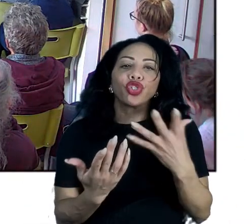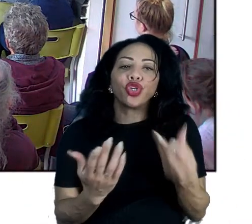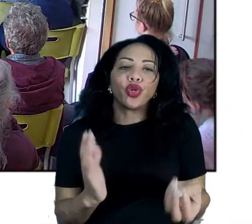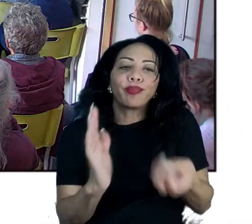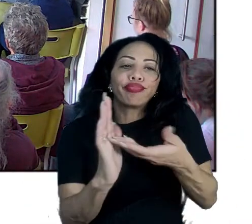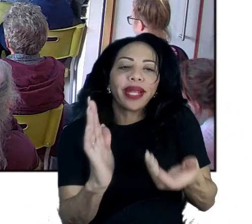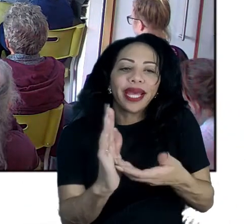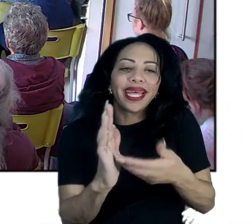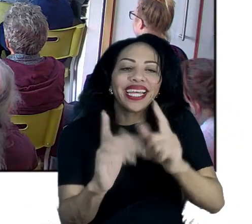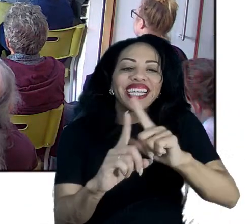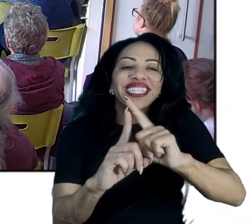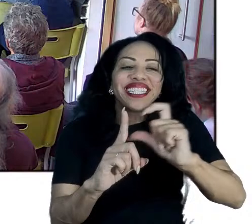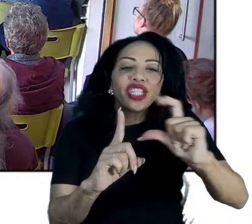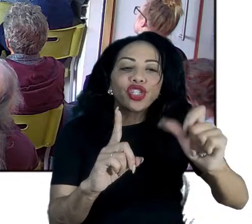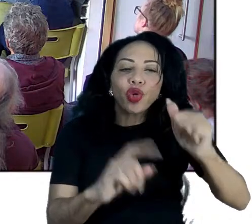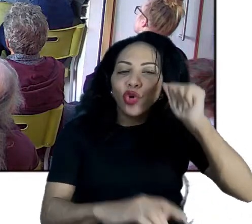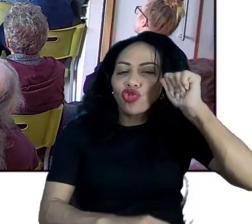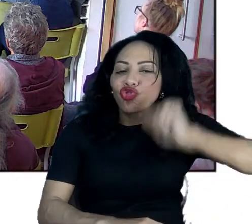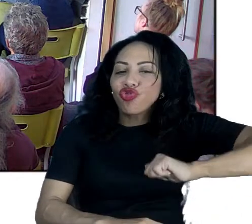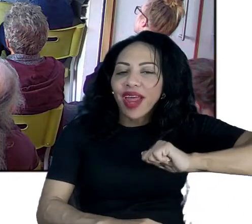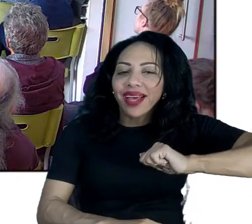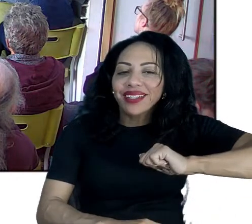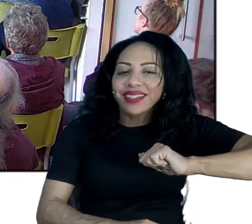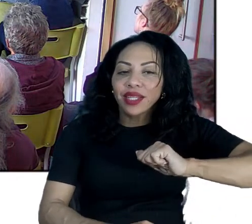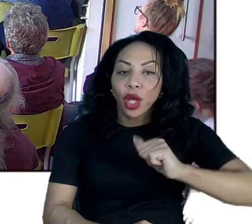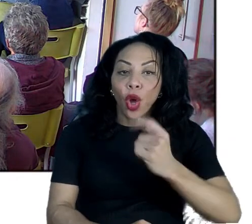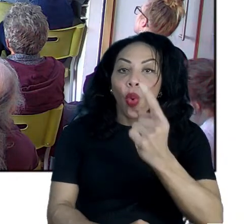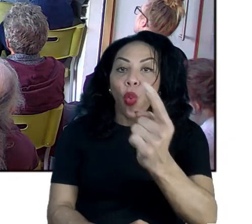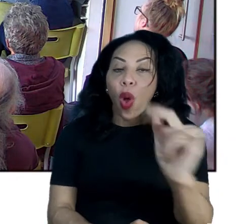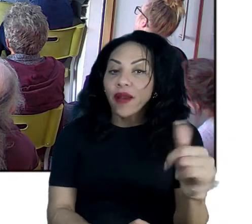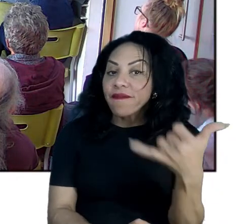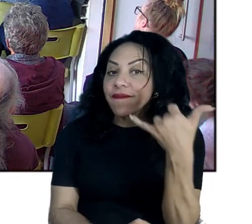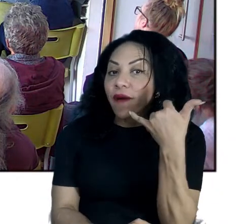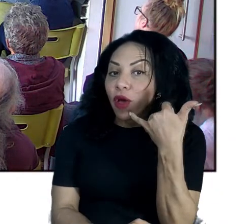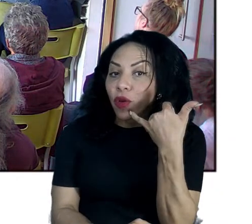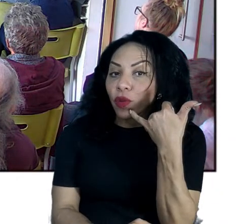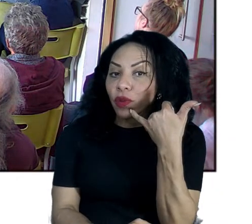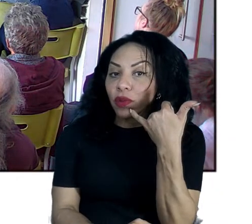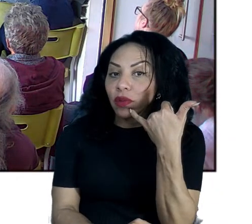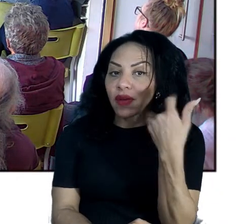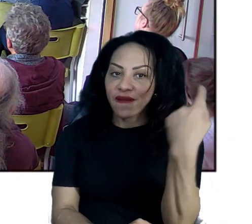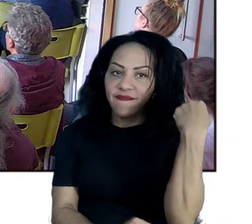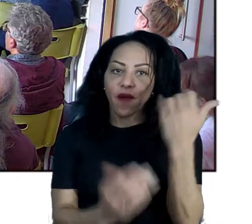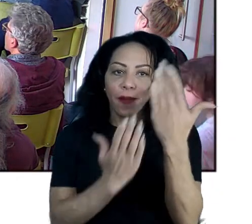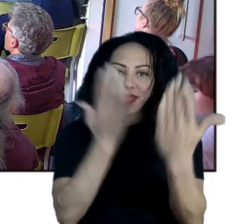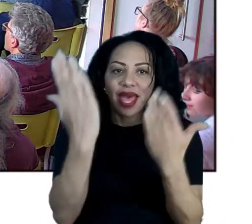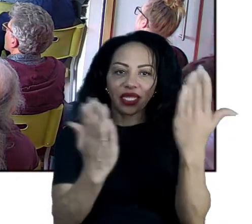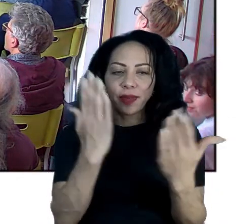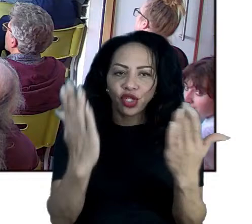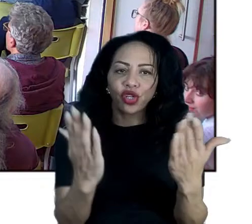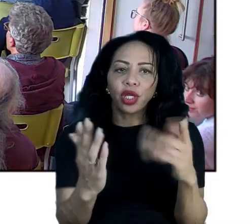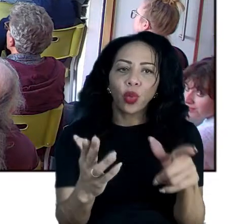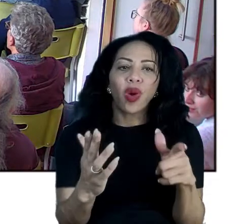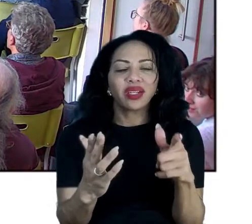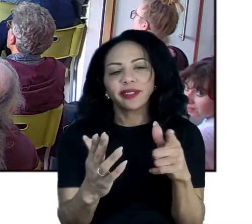one of the phones we had was a reproduction, I think. Yeah.